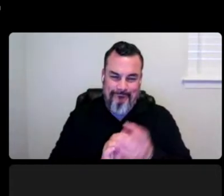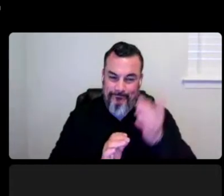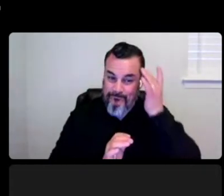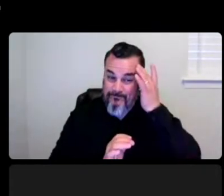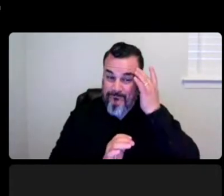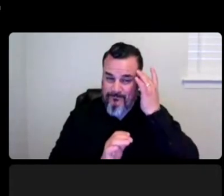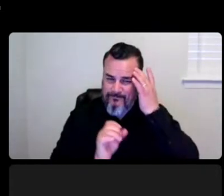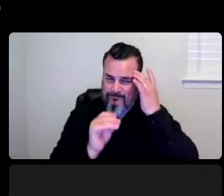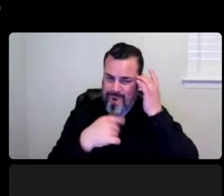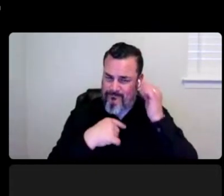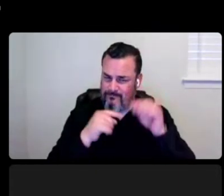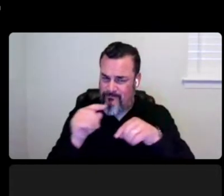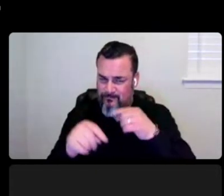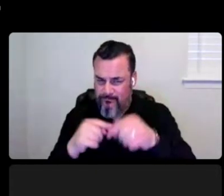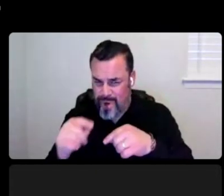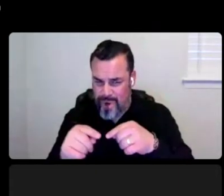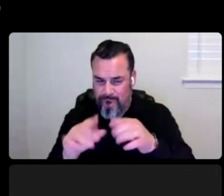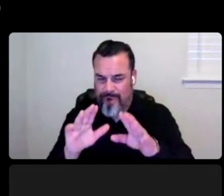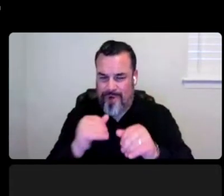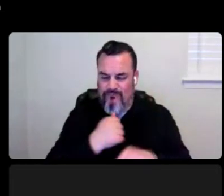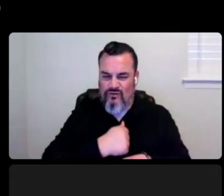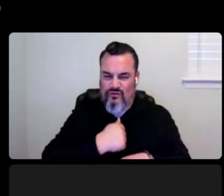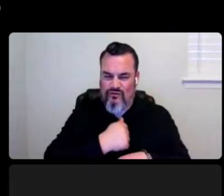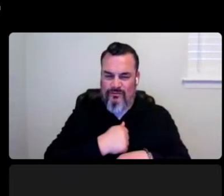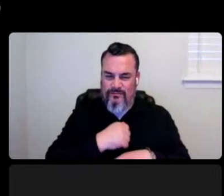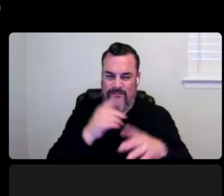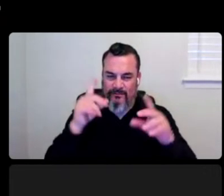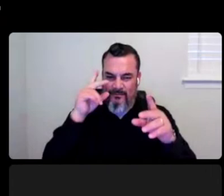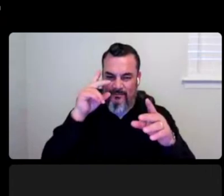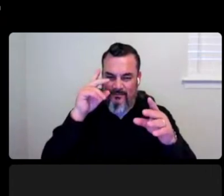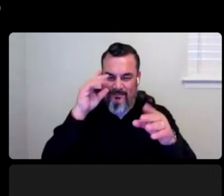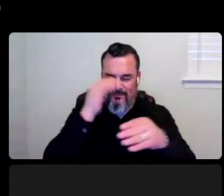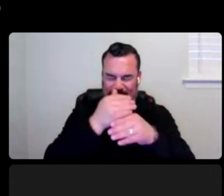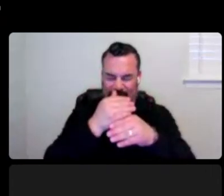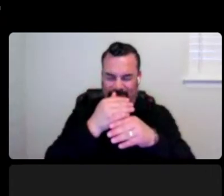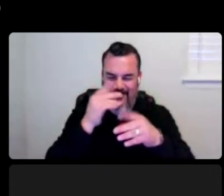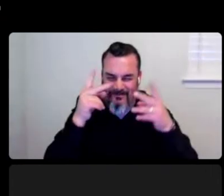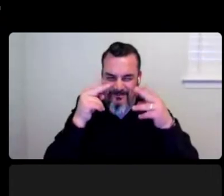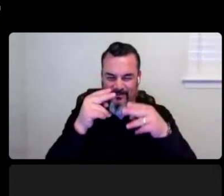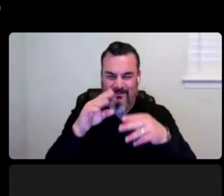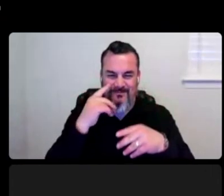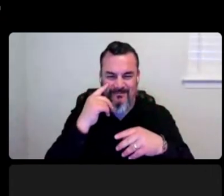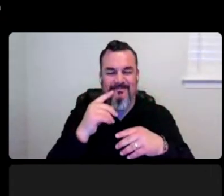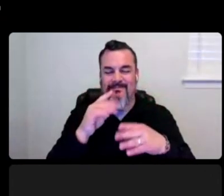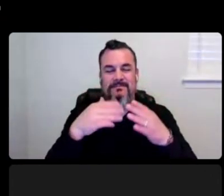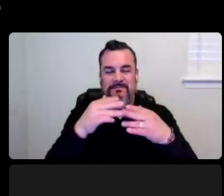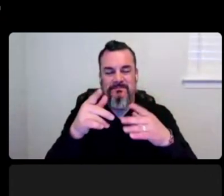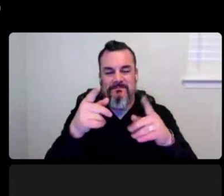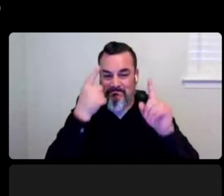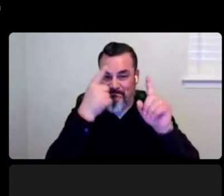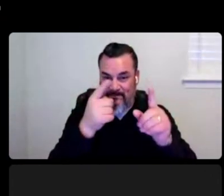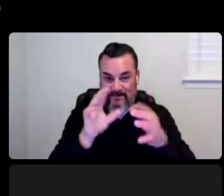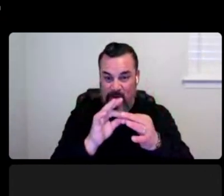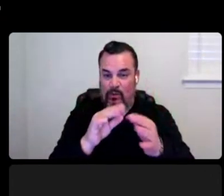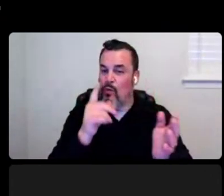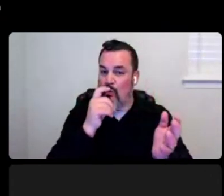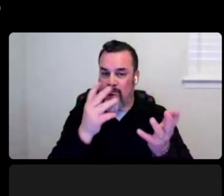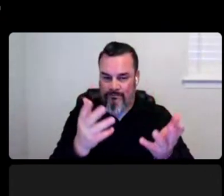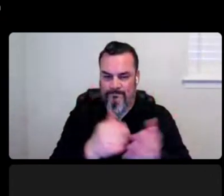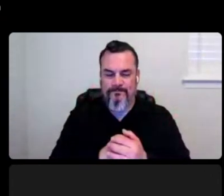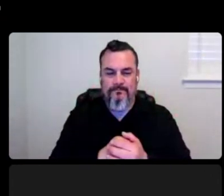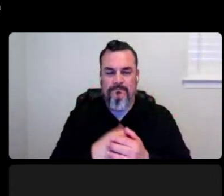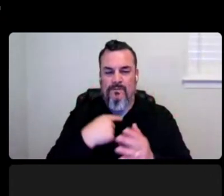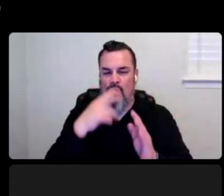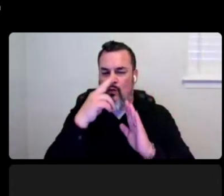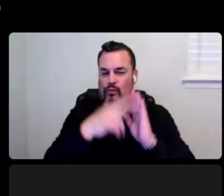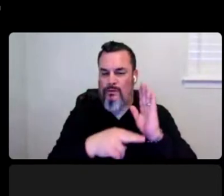am I going forward or, sorry guys, close your eyes. Mission statement. Who is it? I'm going to read